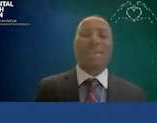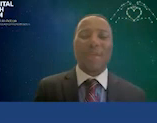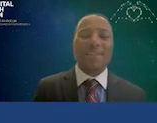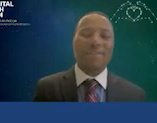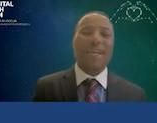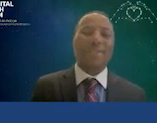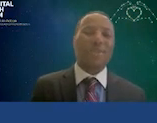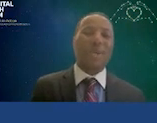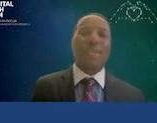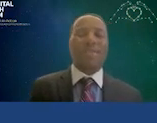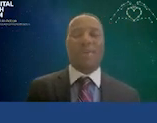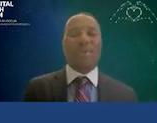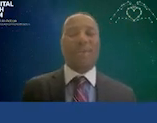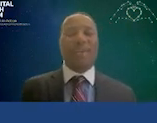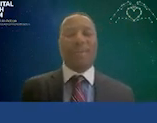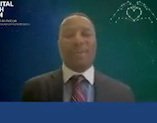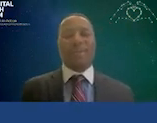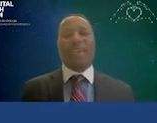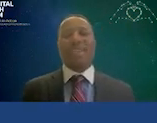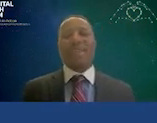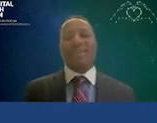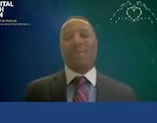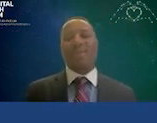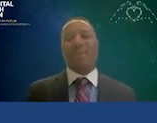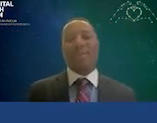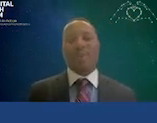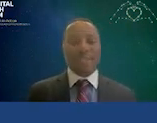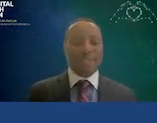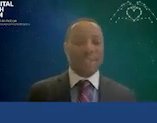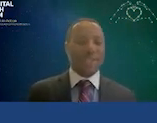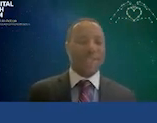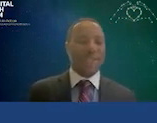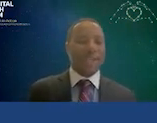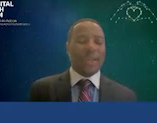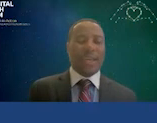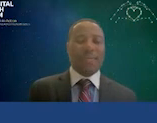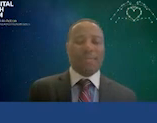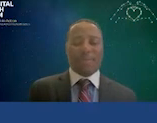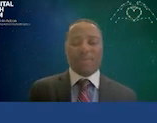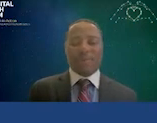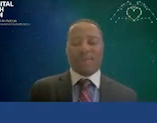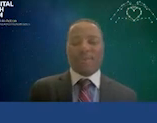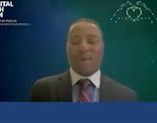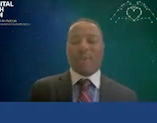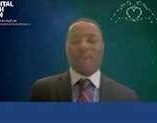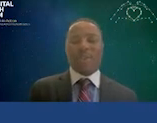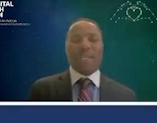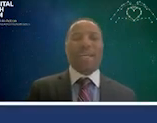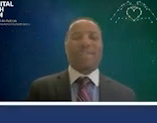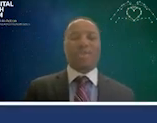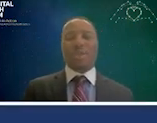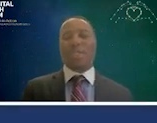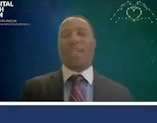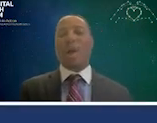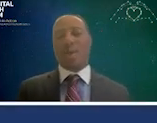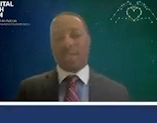acknowledge that fact as well. And so I'm going to take you through this presentation. First of all, looking